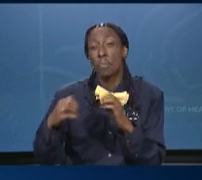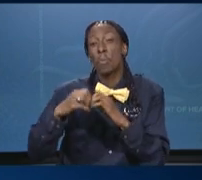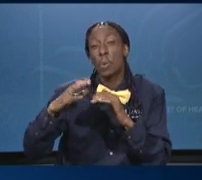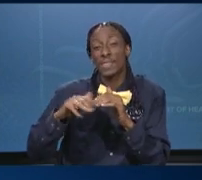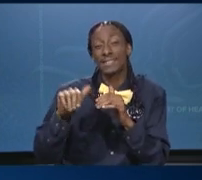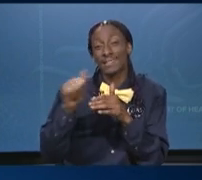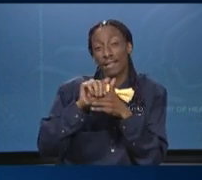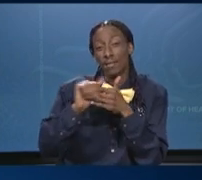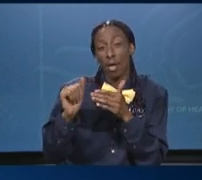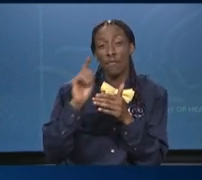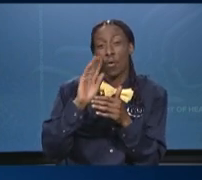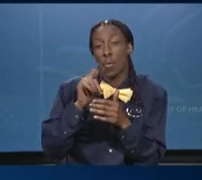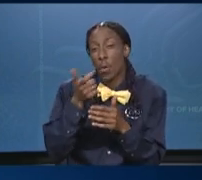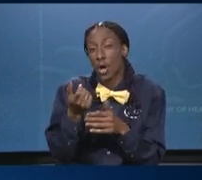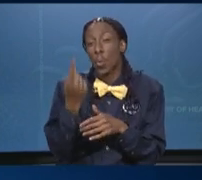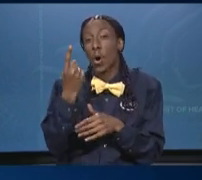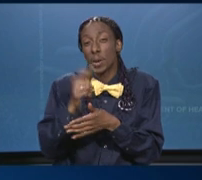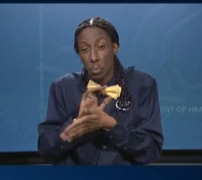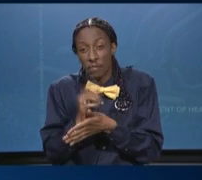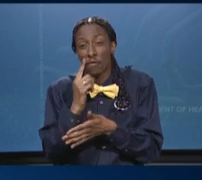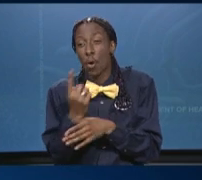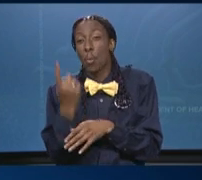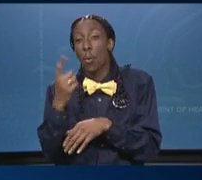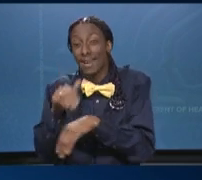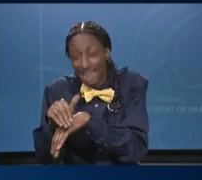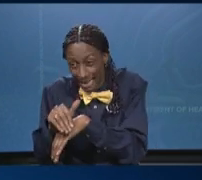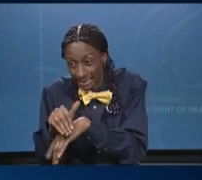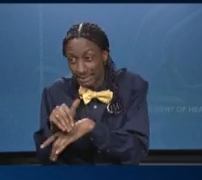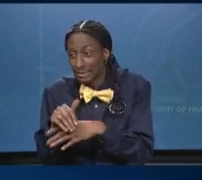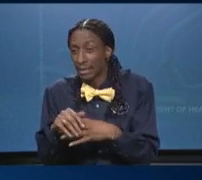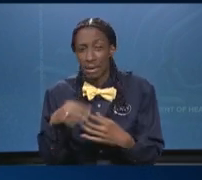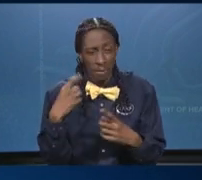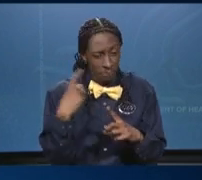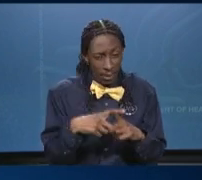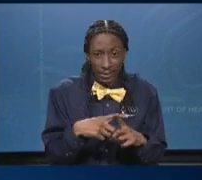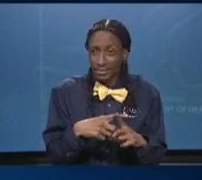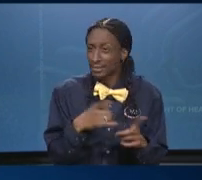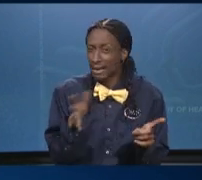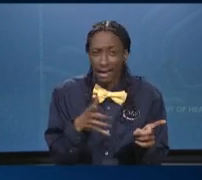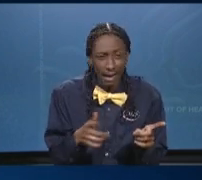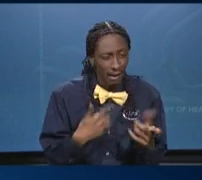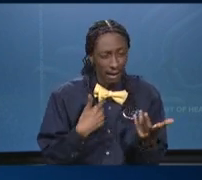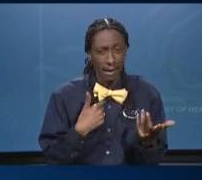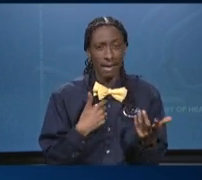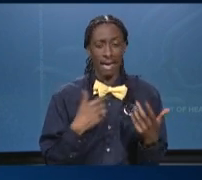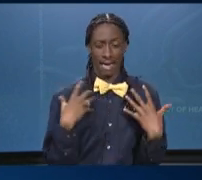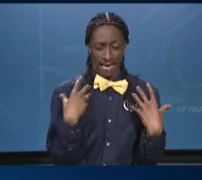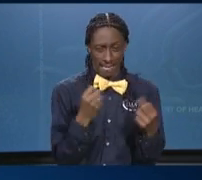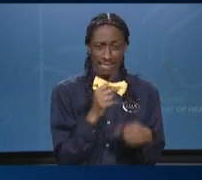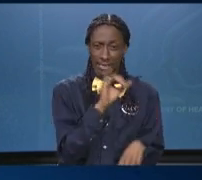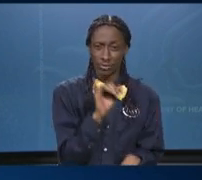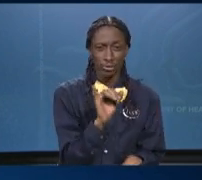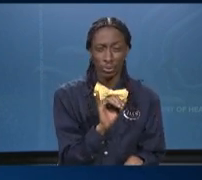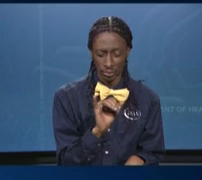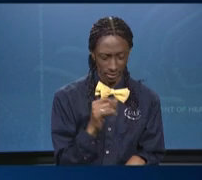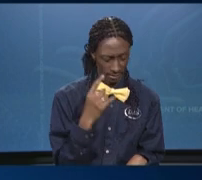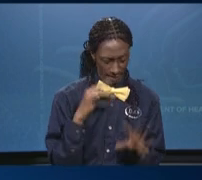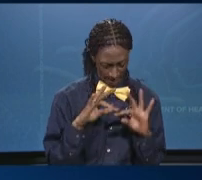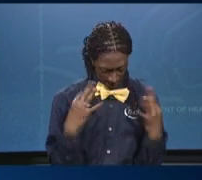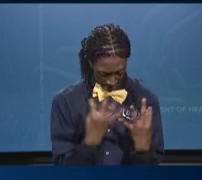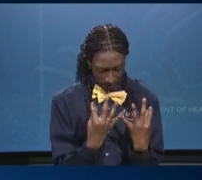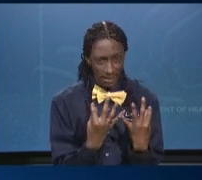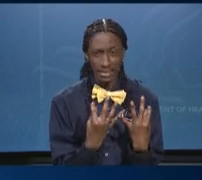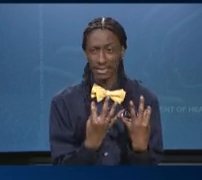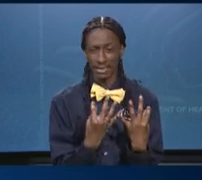for one night, let alone have health insurance coverage for myself, for my family, for $10 or less for